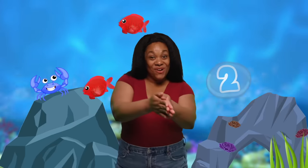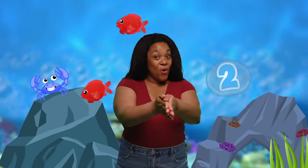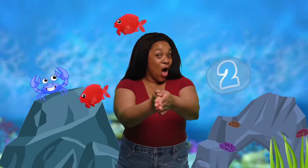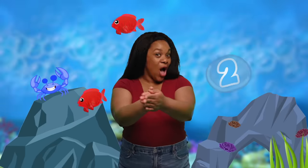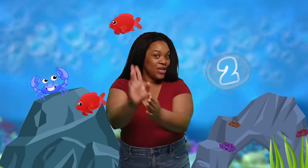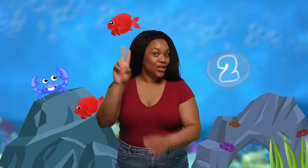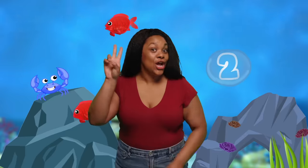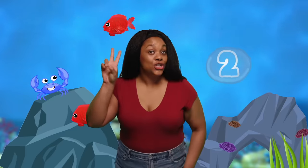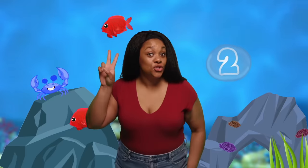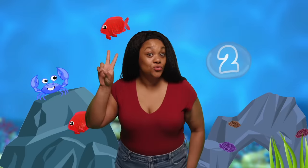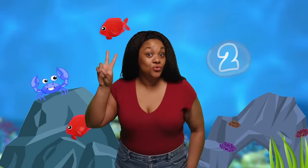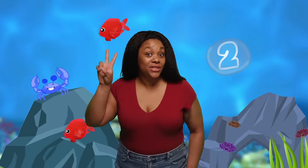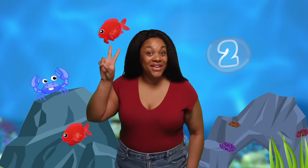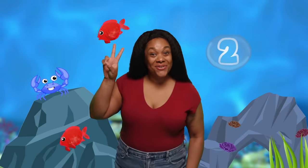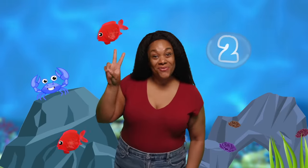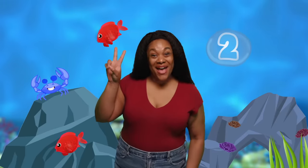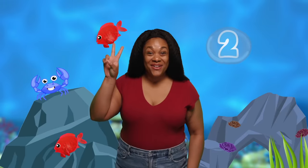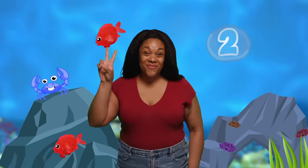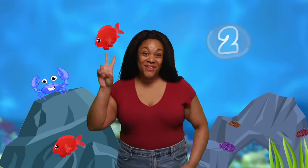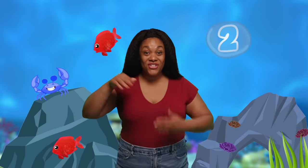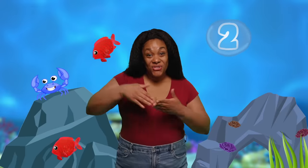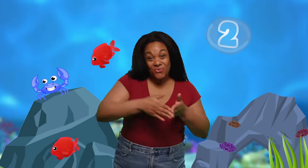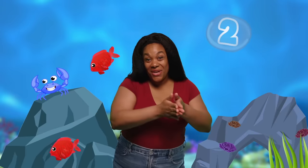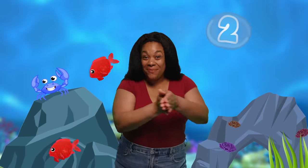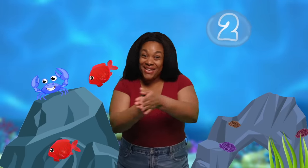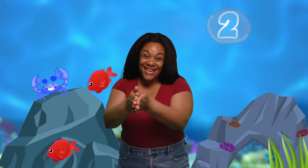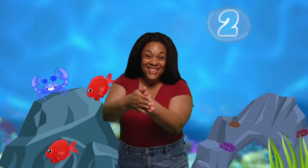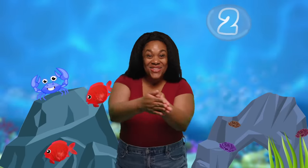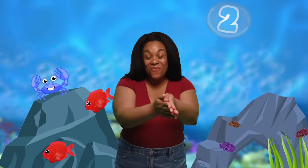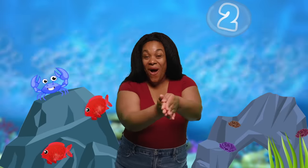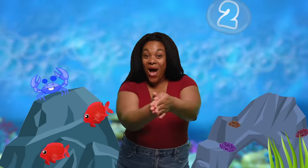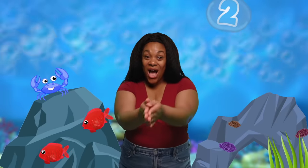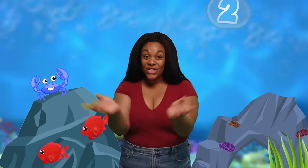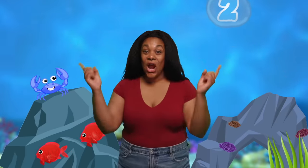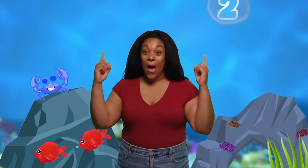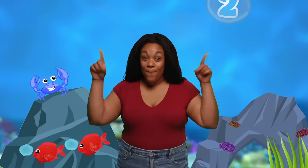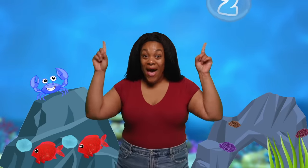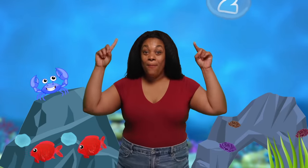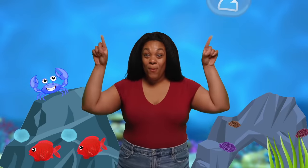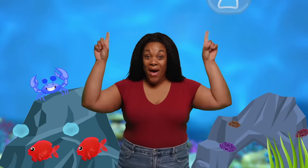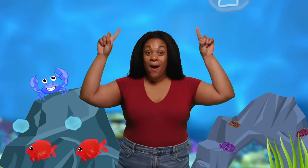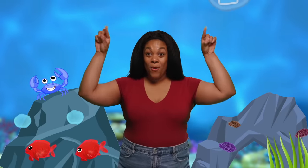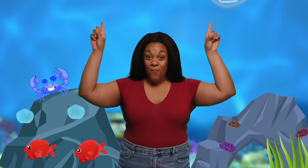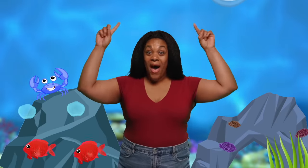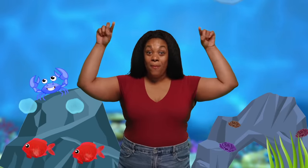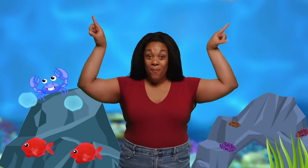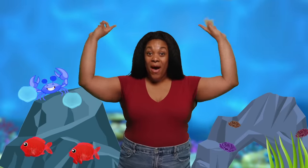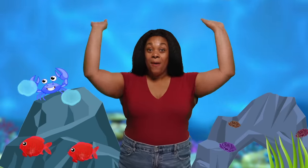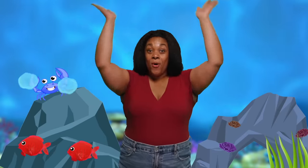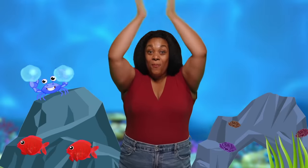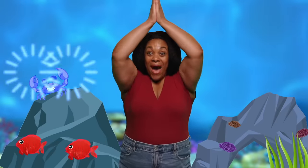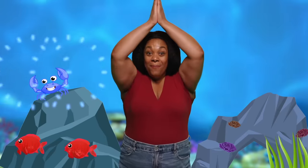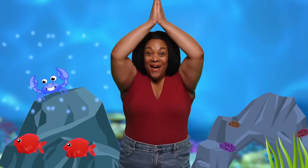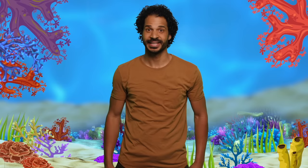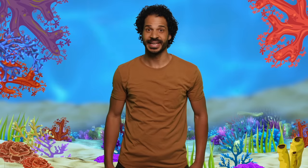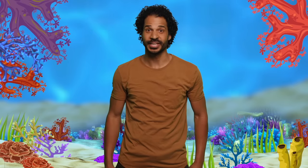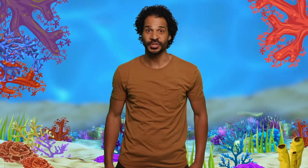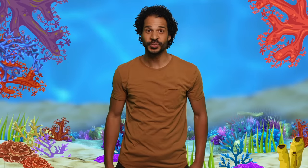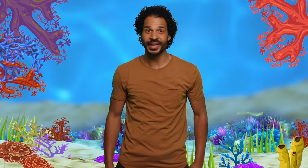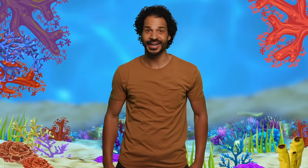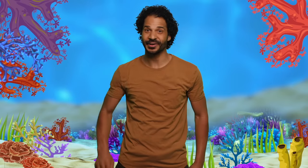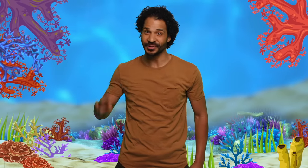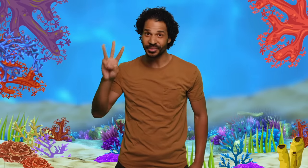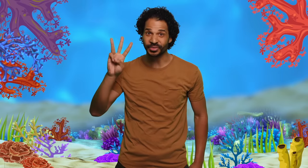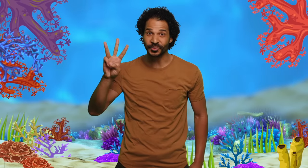swimming in the water. Two little red fish swimming in the water. Bubble, bubble, bubble, bubble, pop. Can